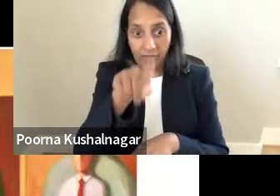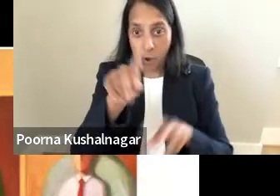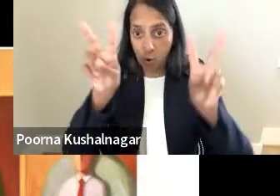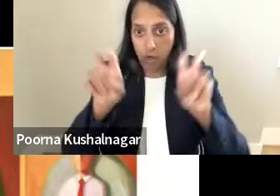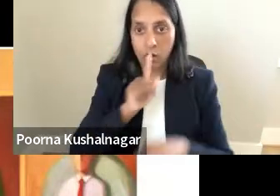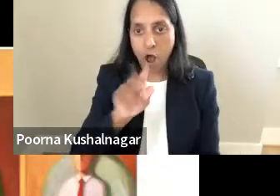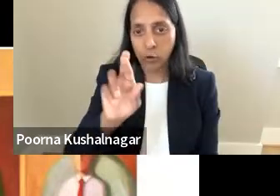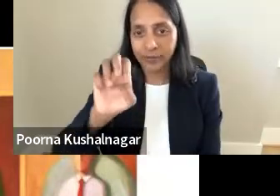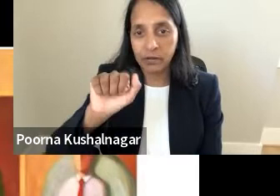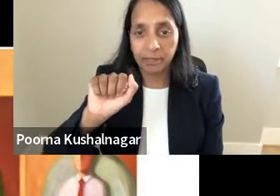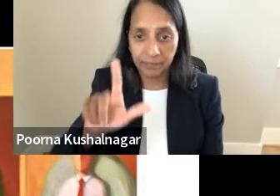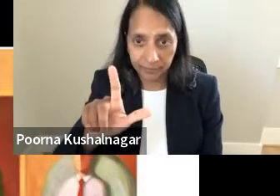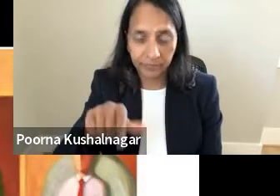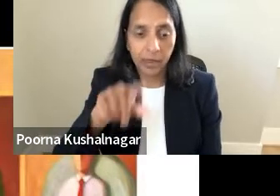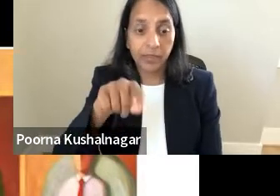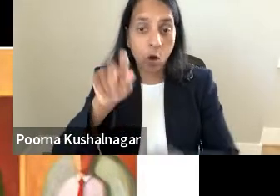What you see here, this quote,